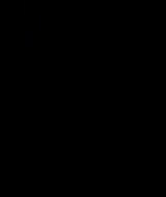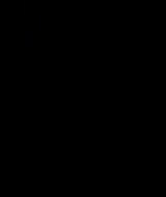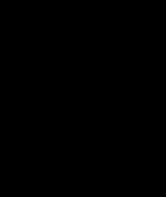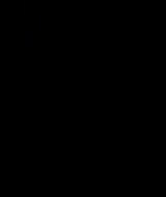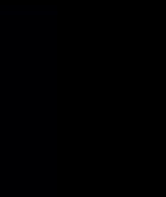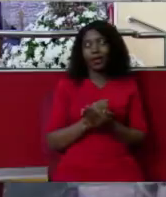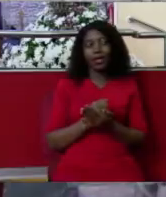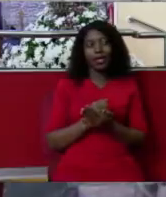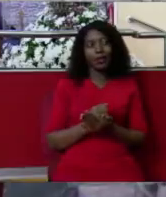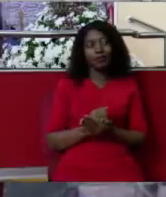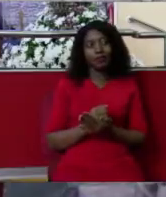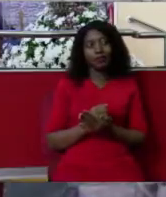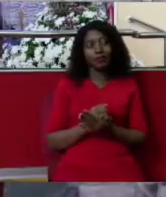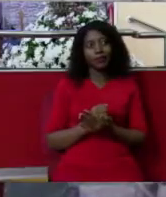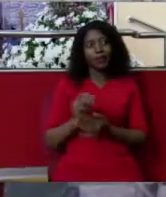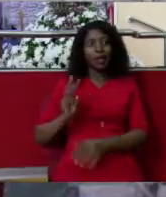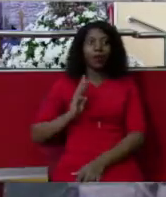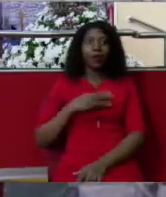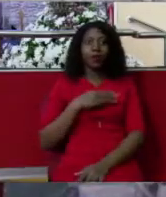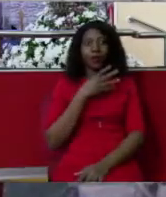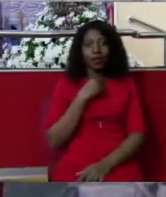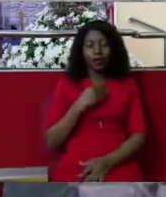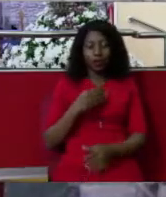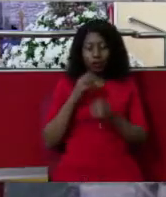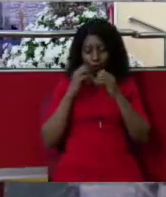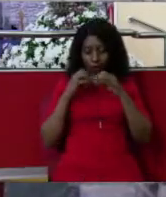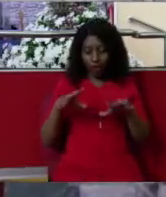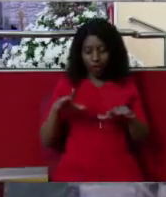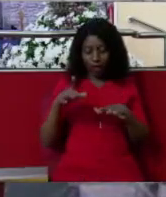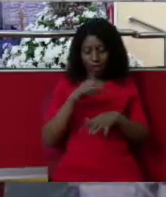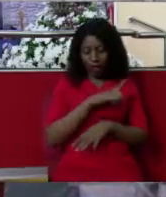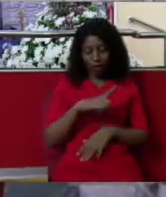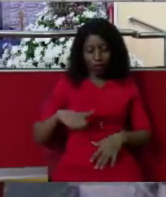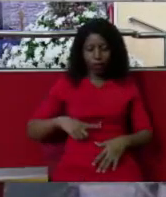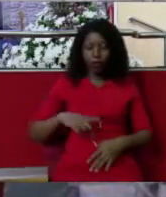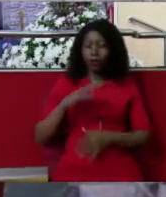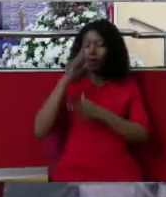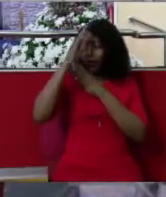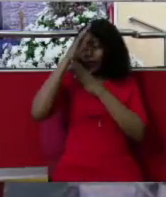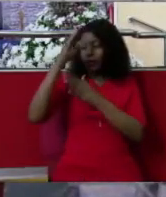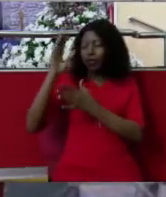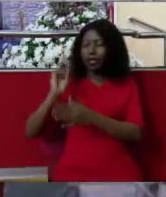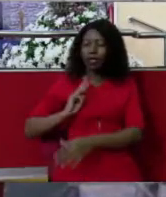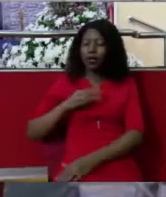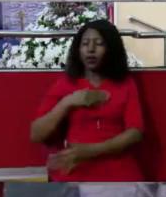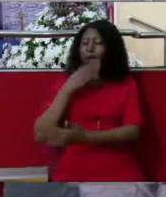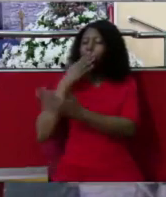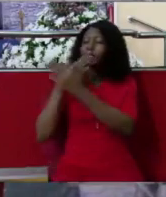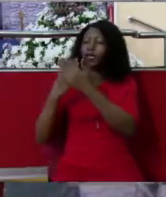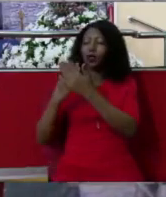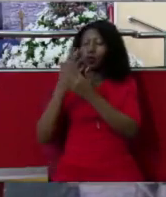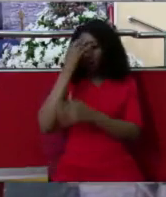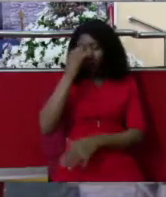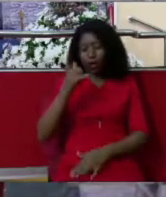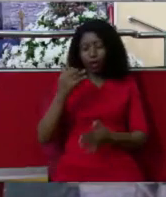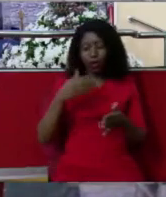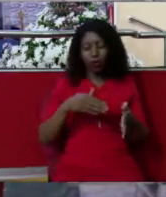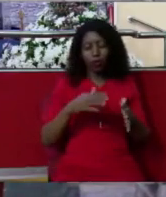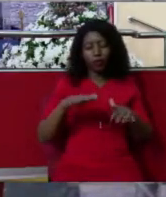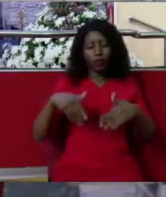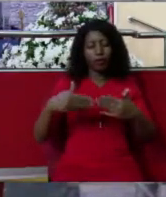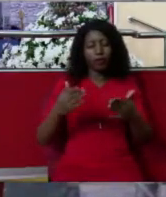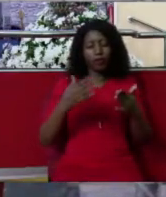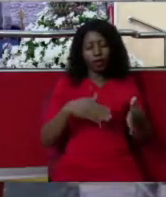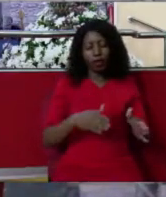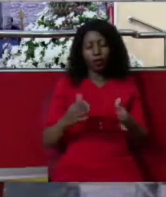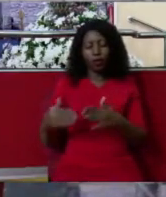We want to bless the Lord. Father, in Jesus' name, we are so grateful that you've given us a chance we can gather together and